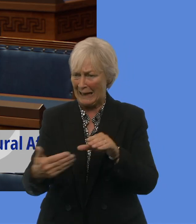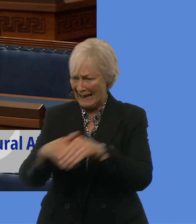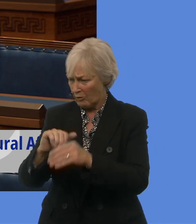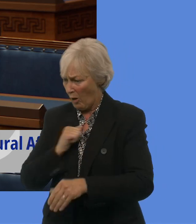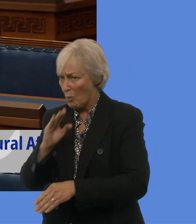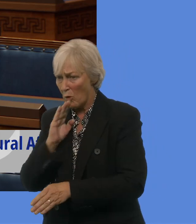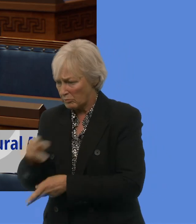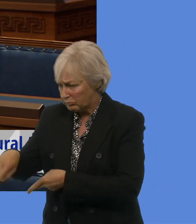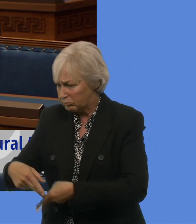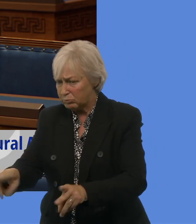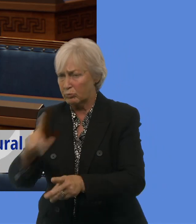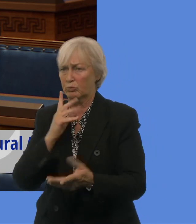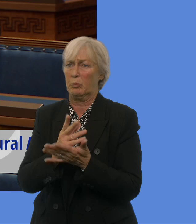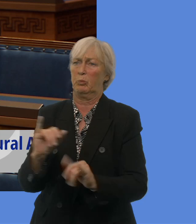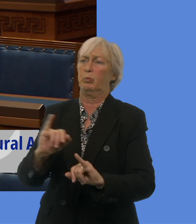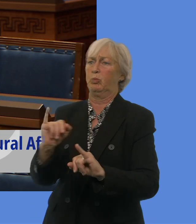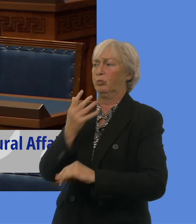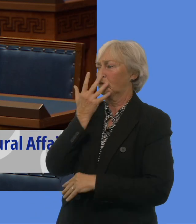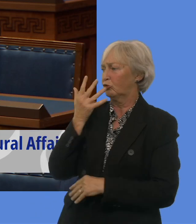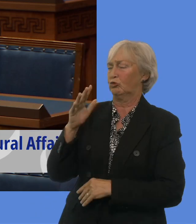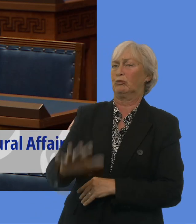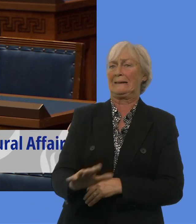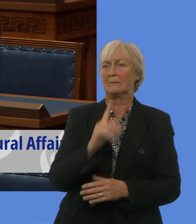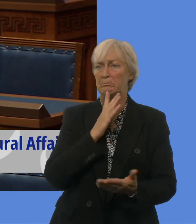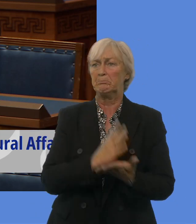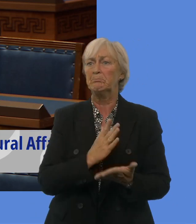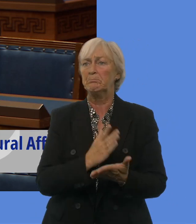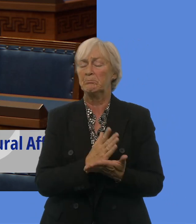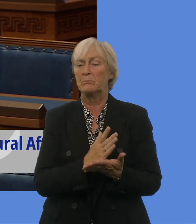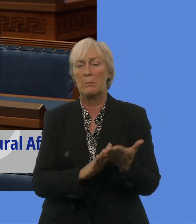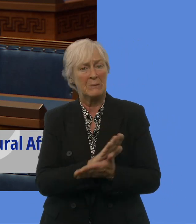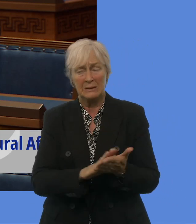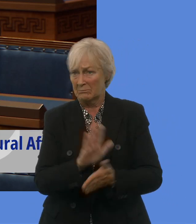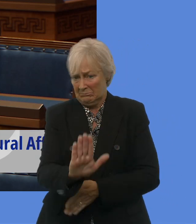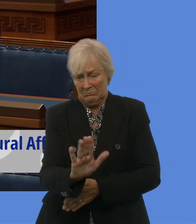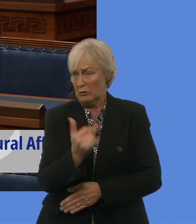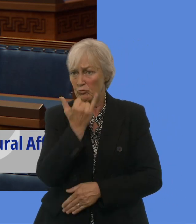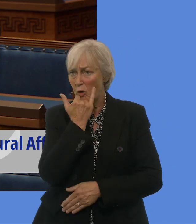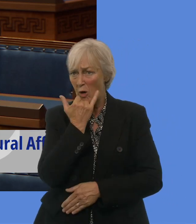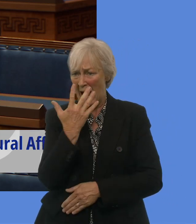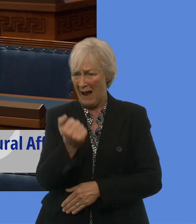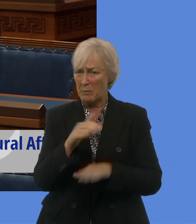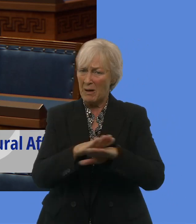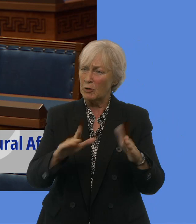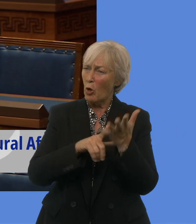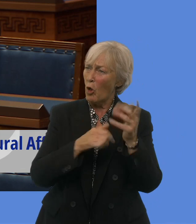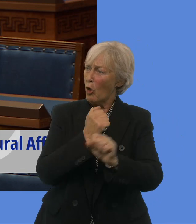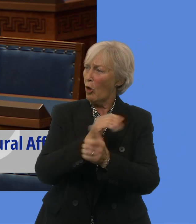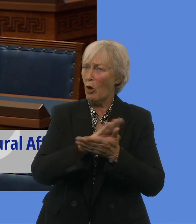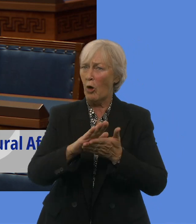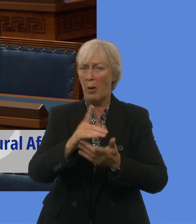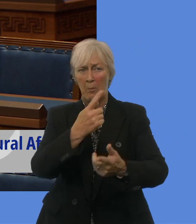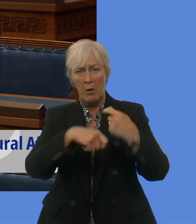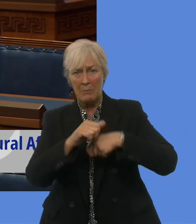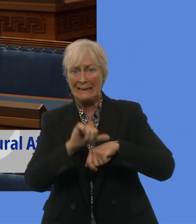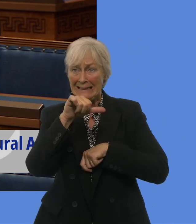nothing short of a thunder and disgrace. I think it's wrong. We have Belfast Lough, which is very likely to become the next Lough